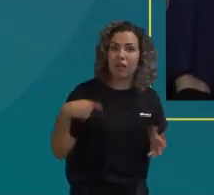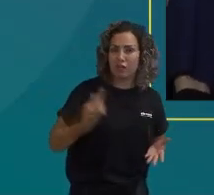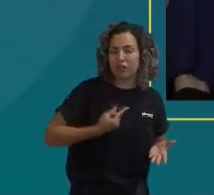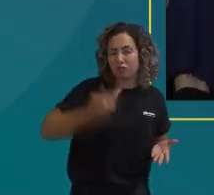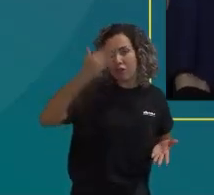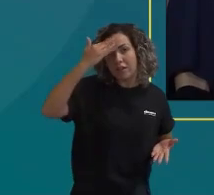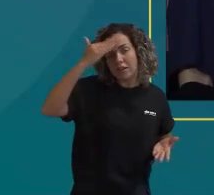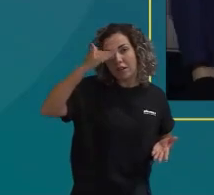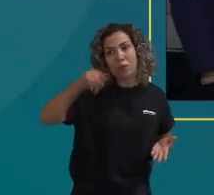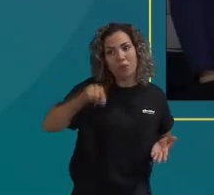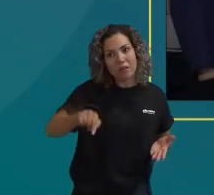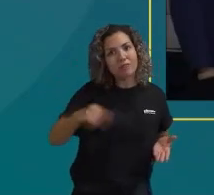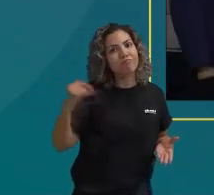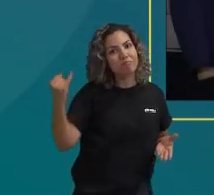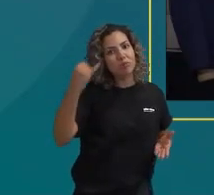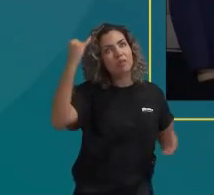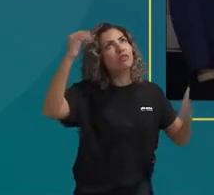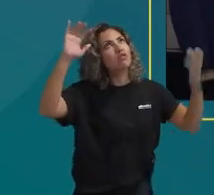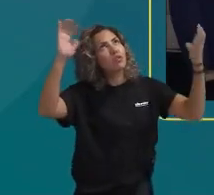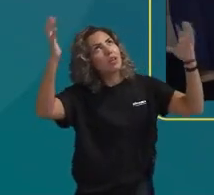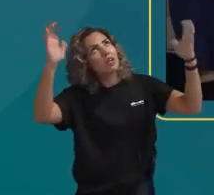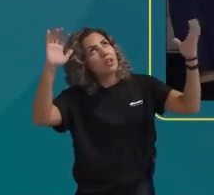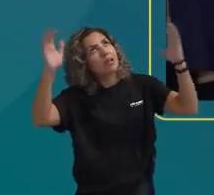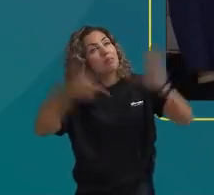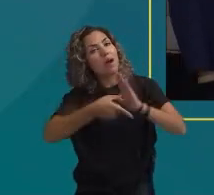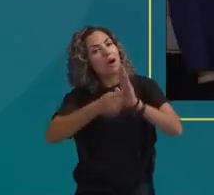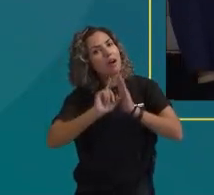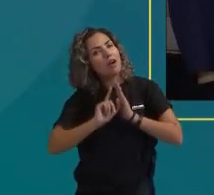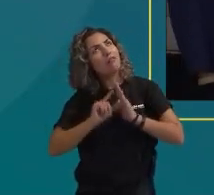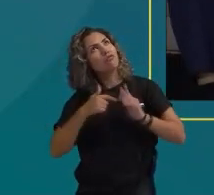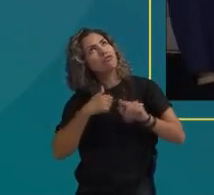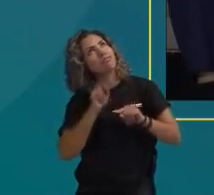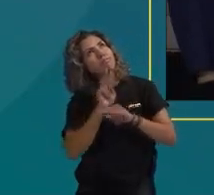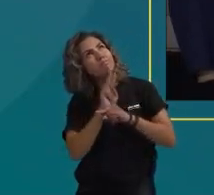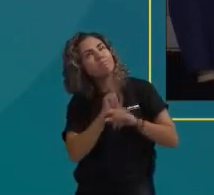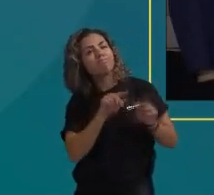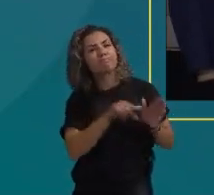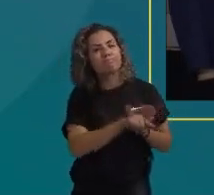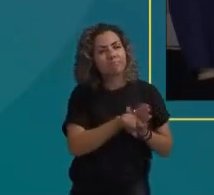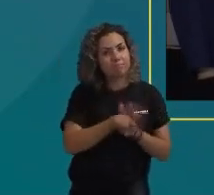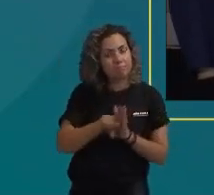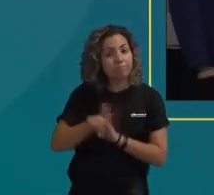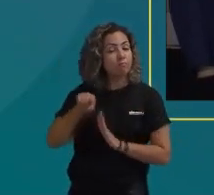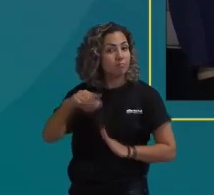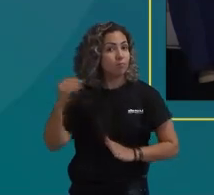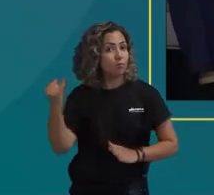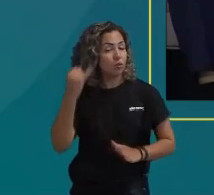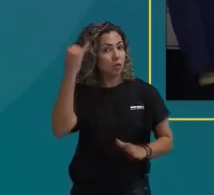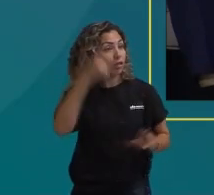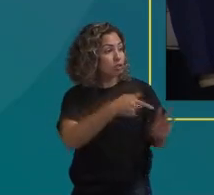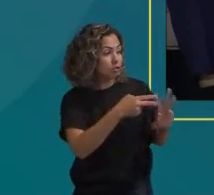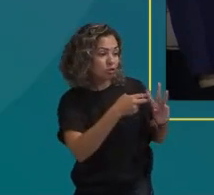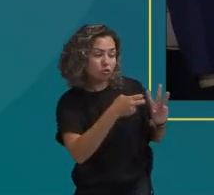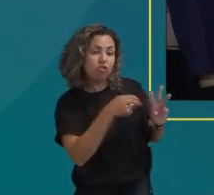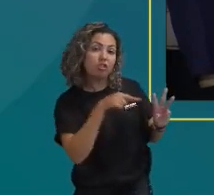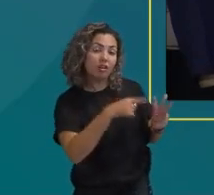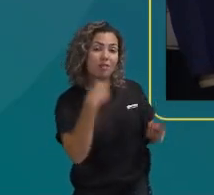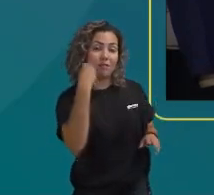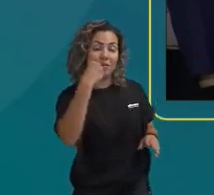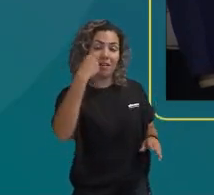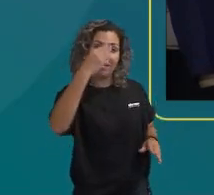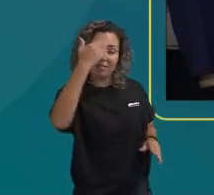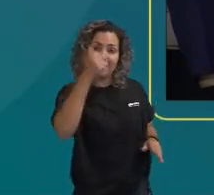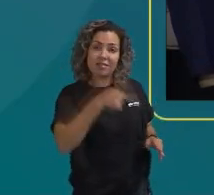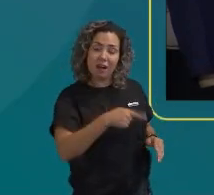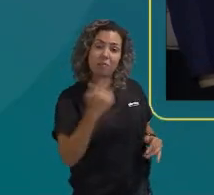is indivisible from Indigenous reconciliation and community economic development opportunities. We've obviously working in